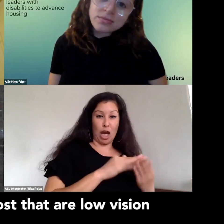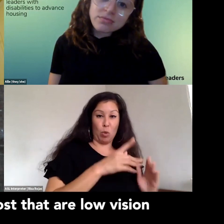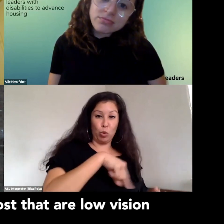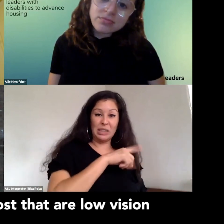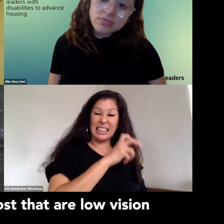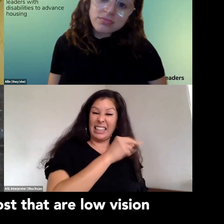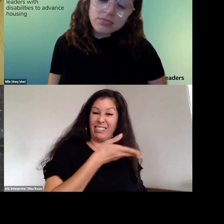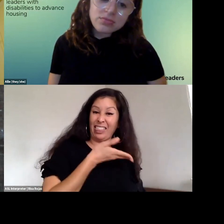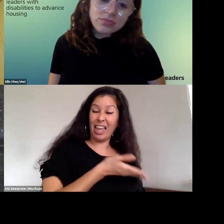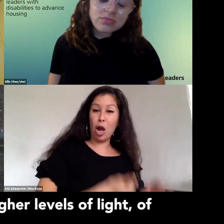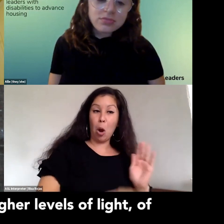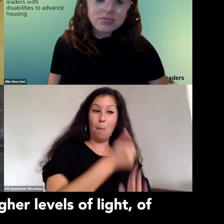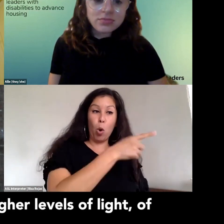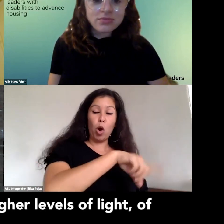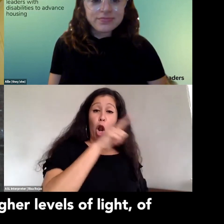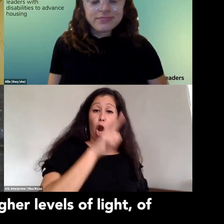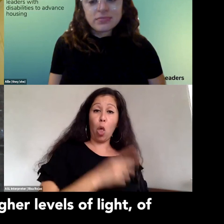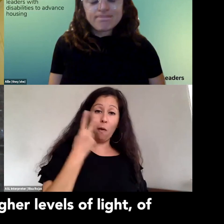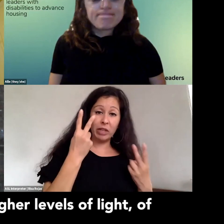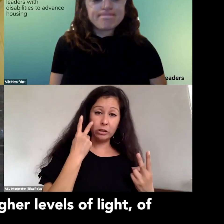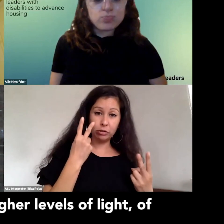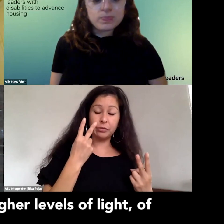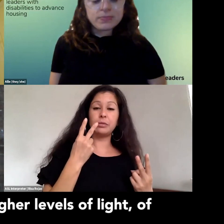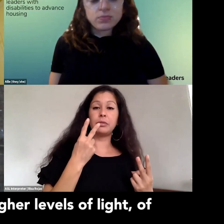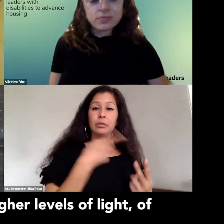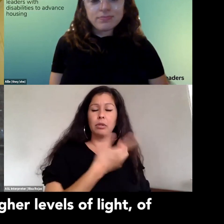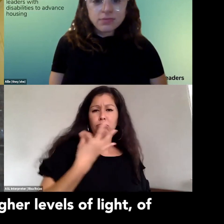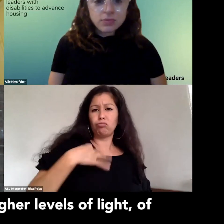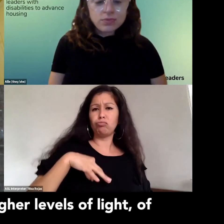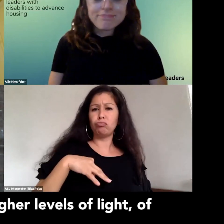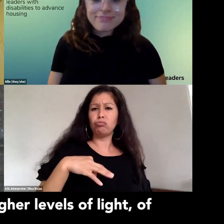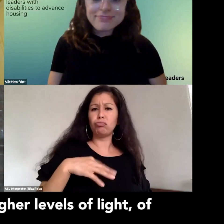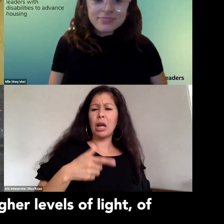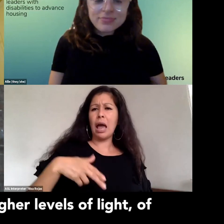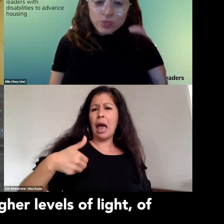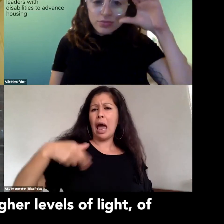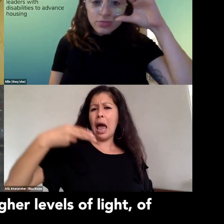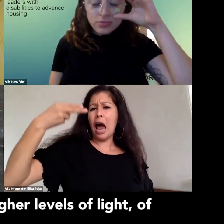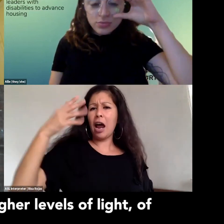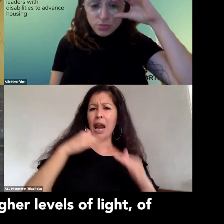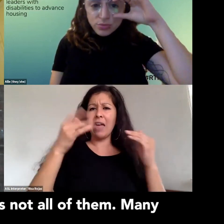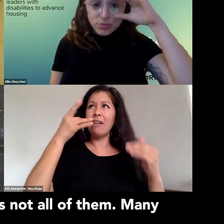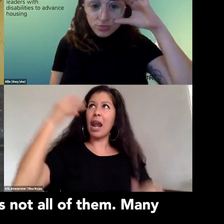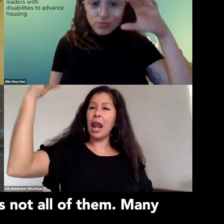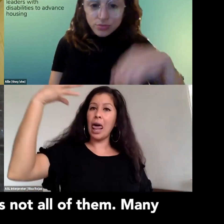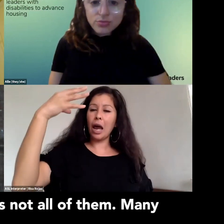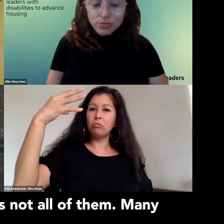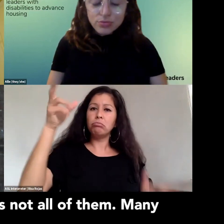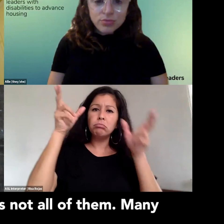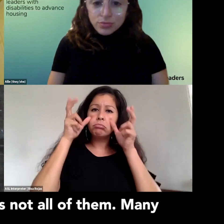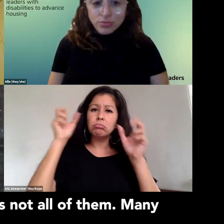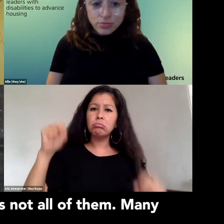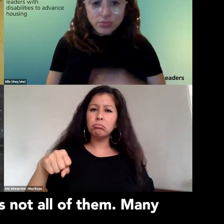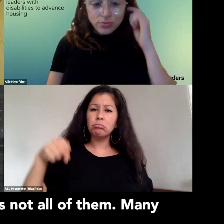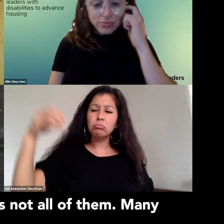most that are low vision have benefit from higher levels of light, of illumination,